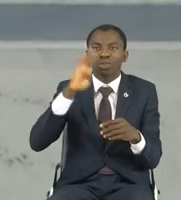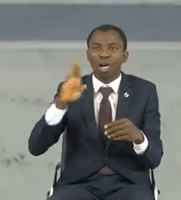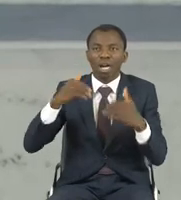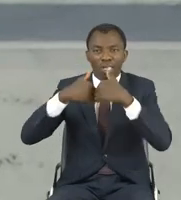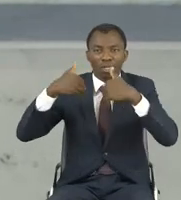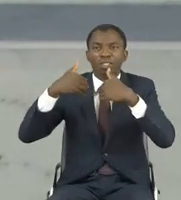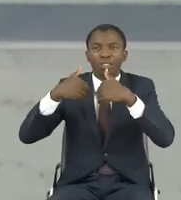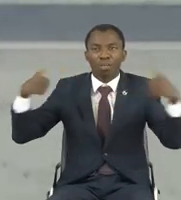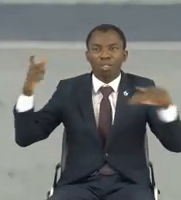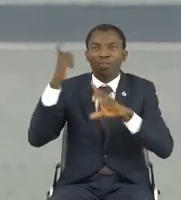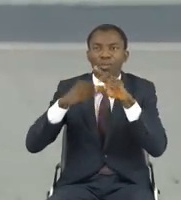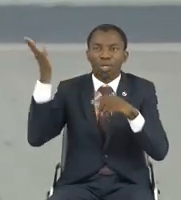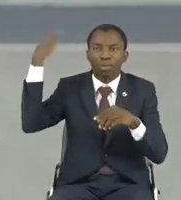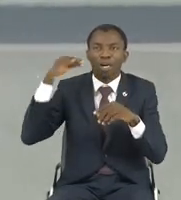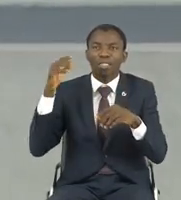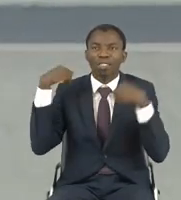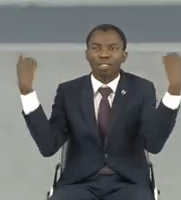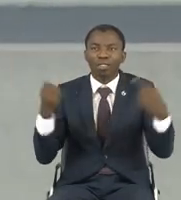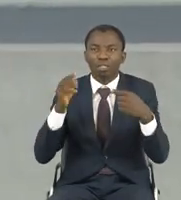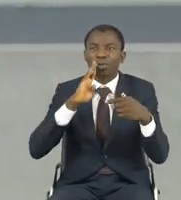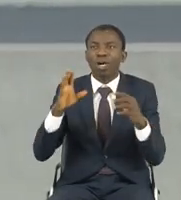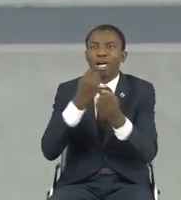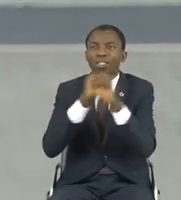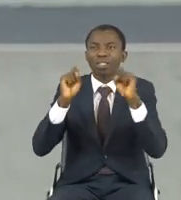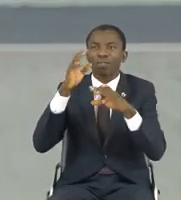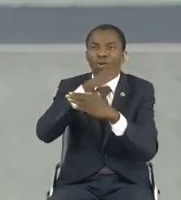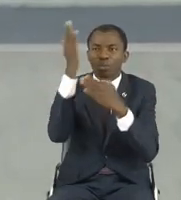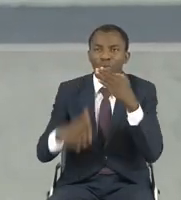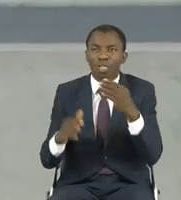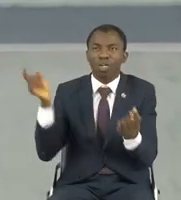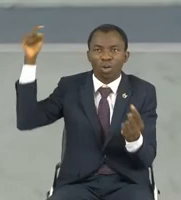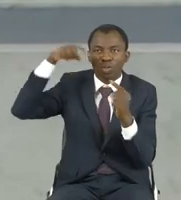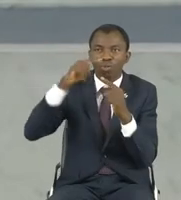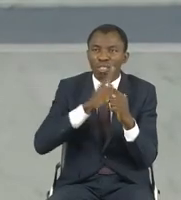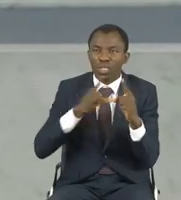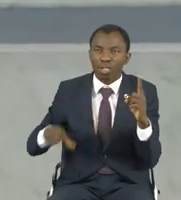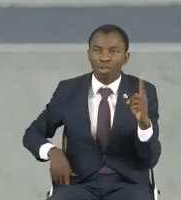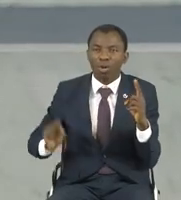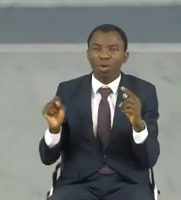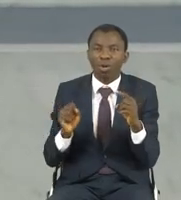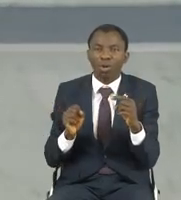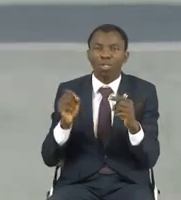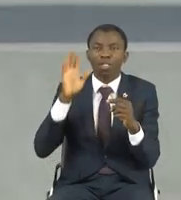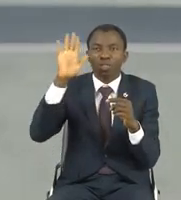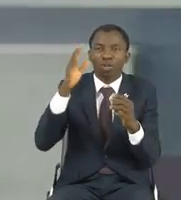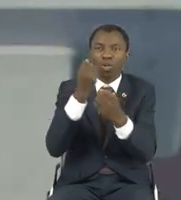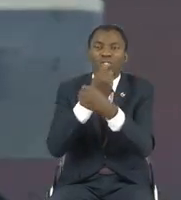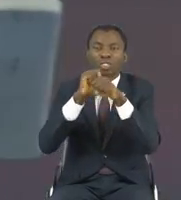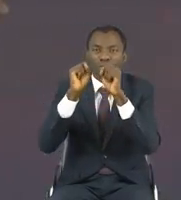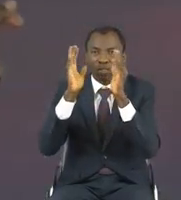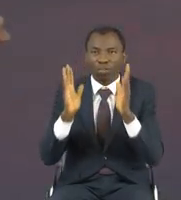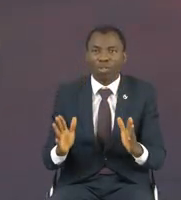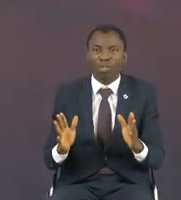sins and you'll be saved completely unto the Lord your Savior. Summarize that.